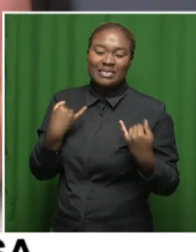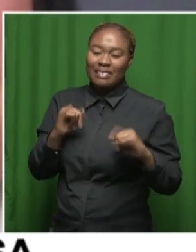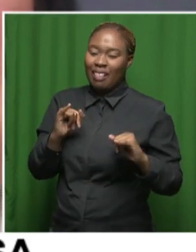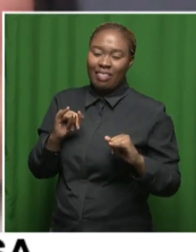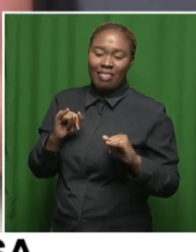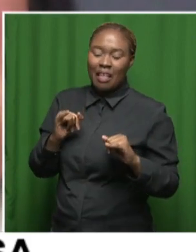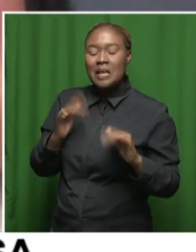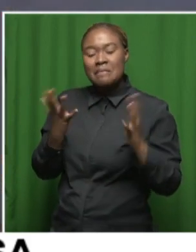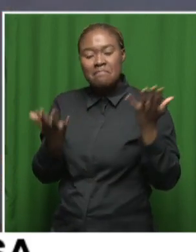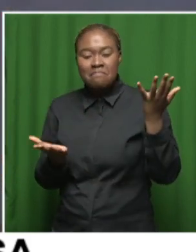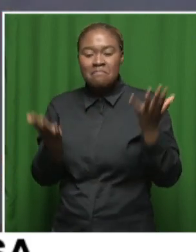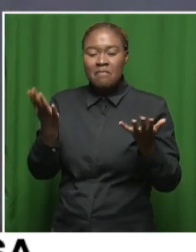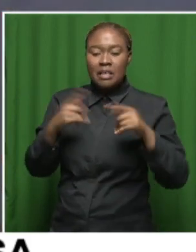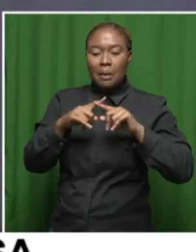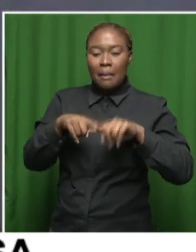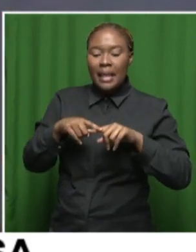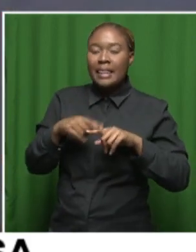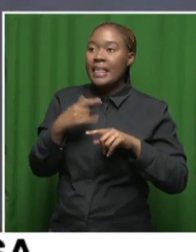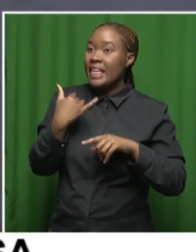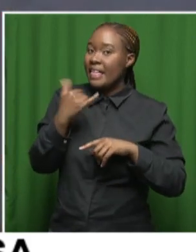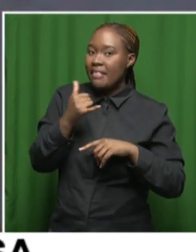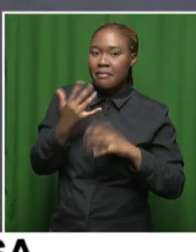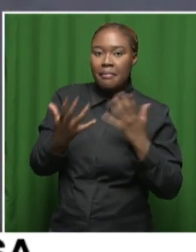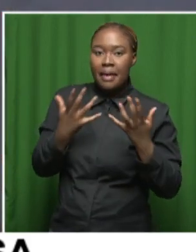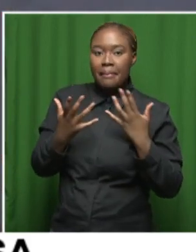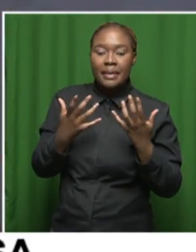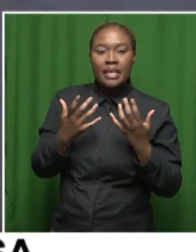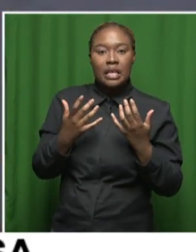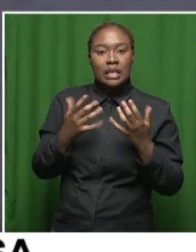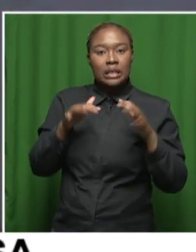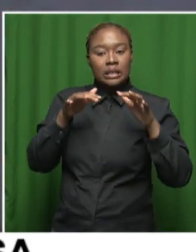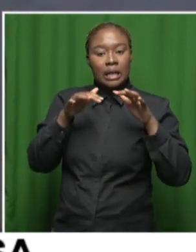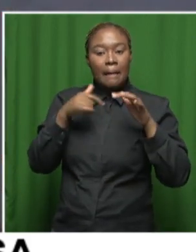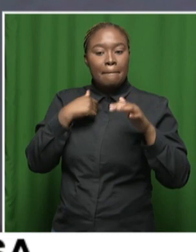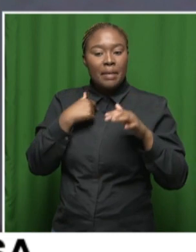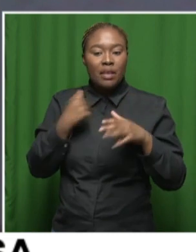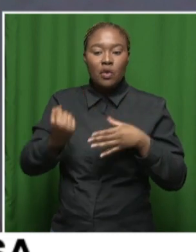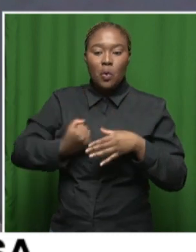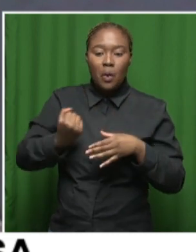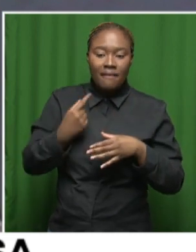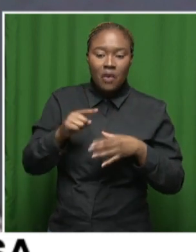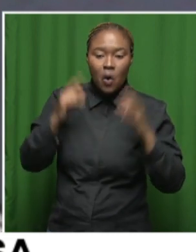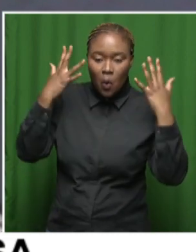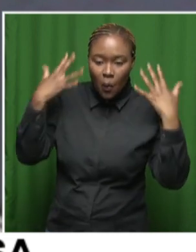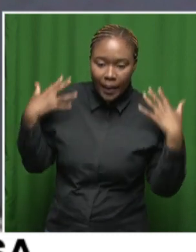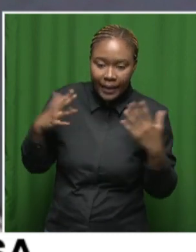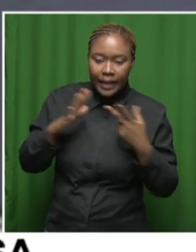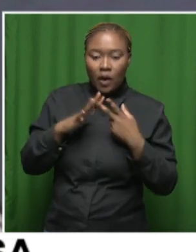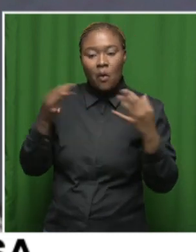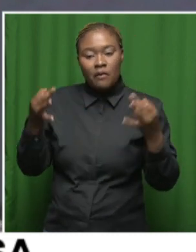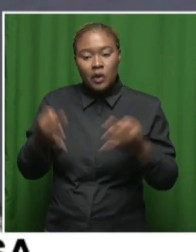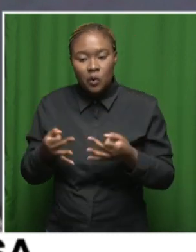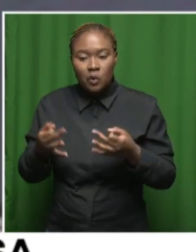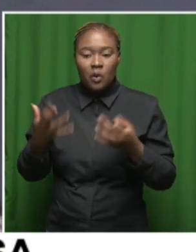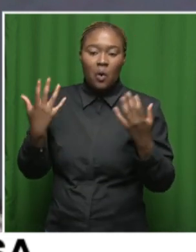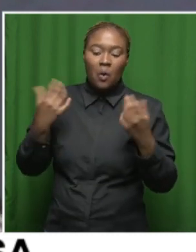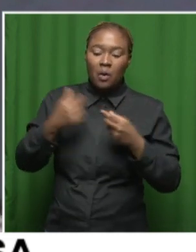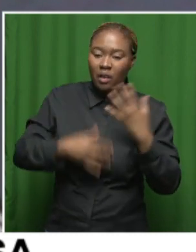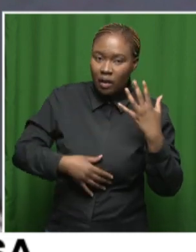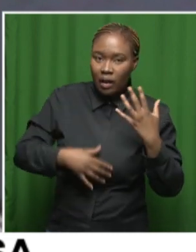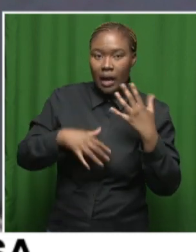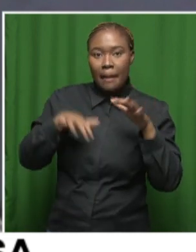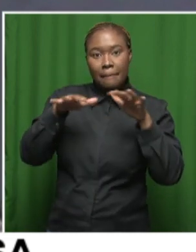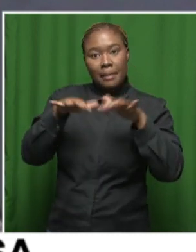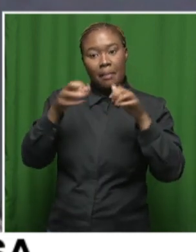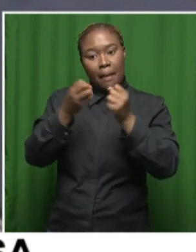there's certain times, especially if you're doing catering or you've got a big crowd, that you do go back to your conventional oven, because the one thing